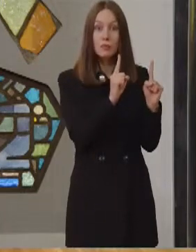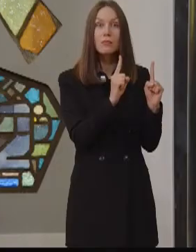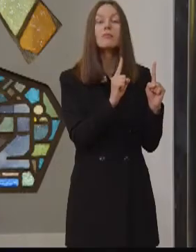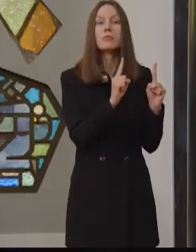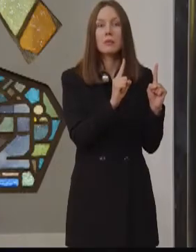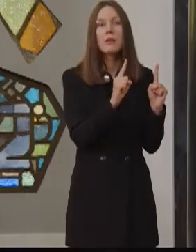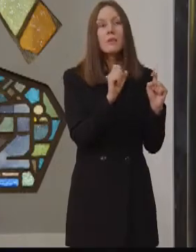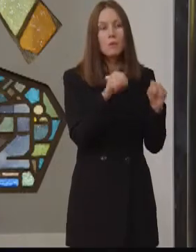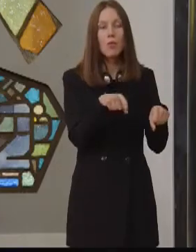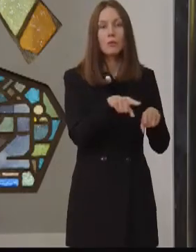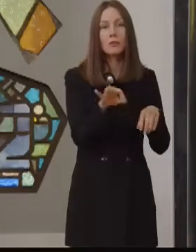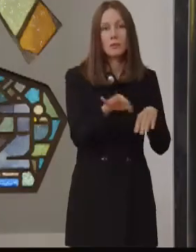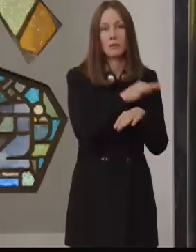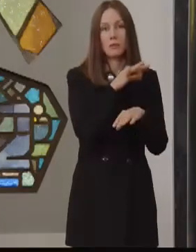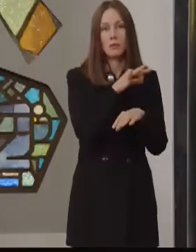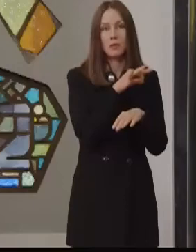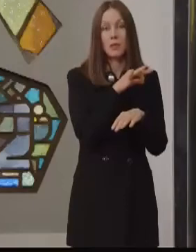have the possibility